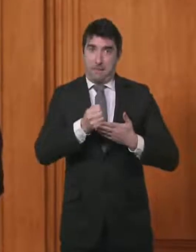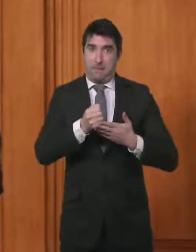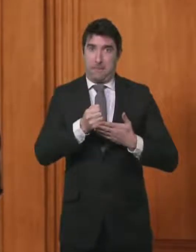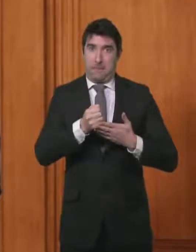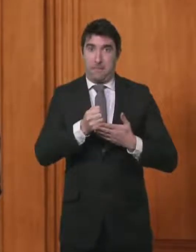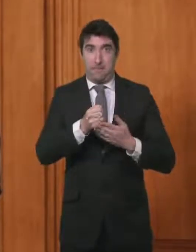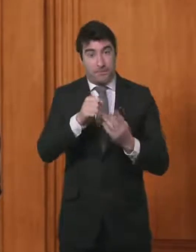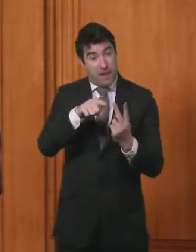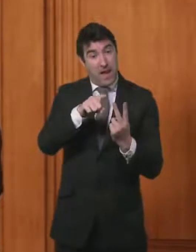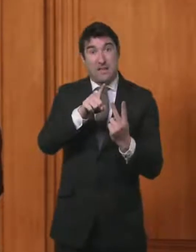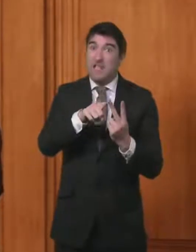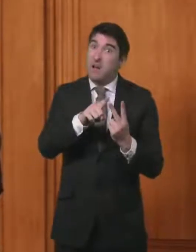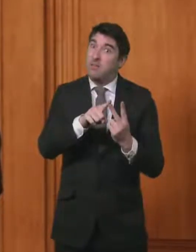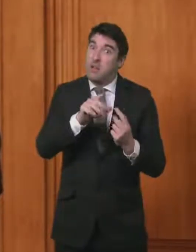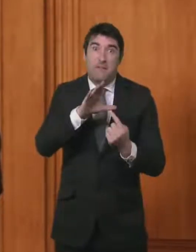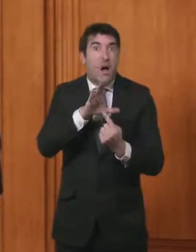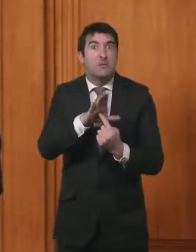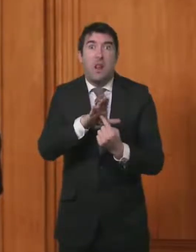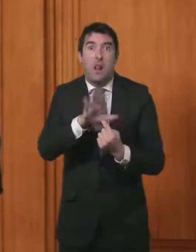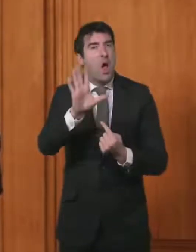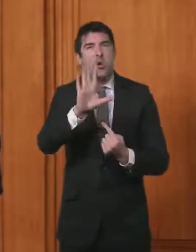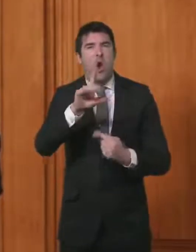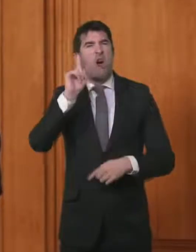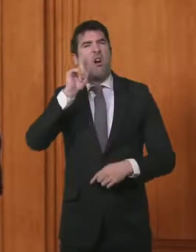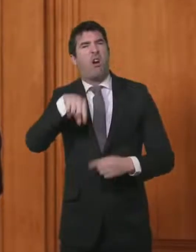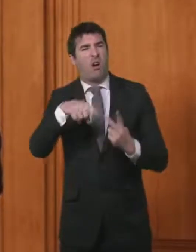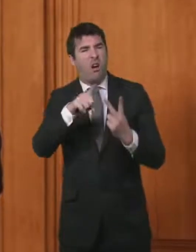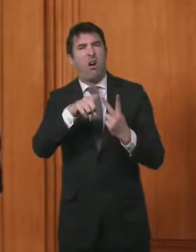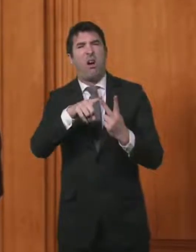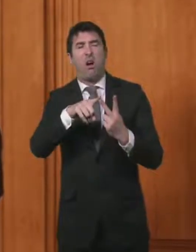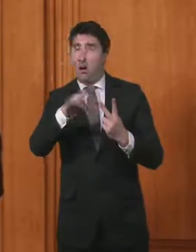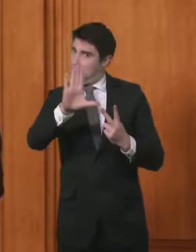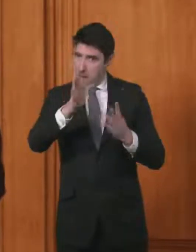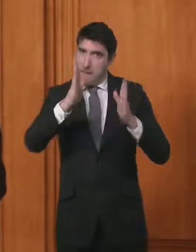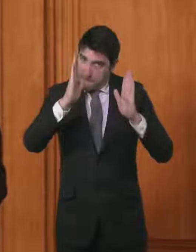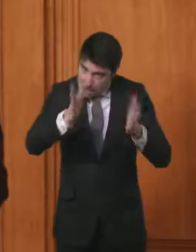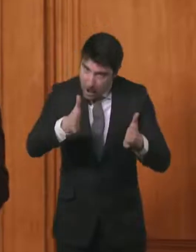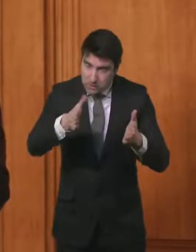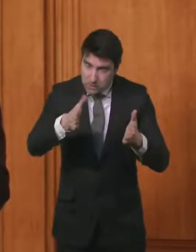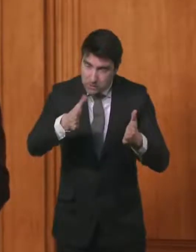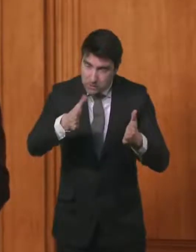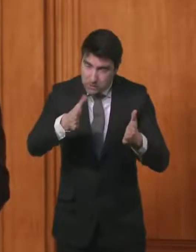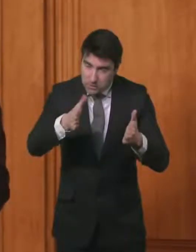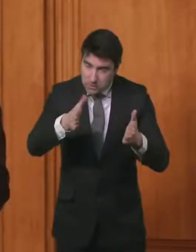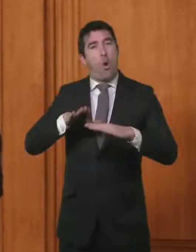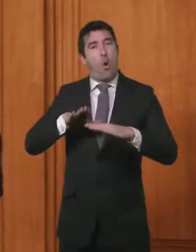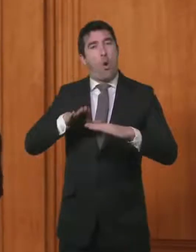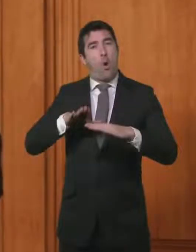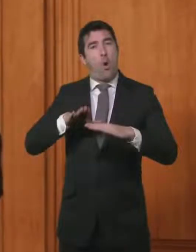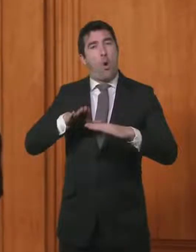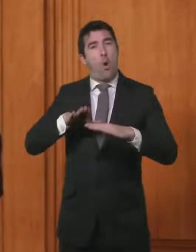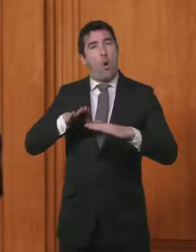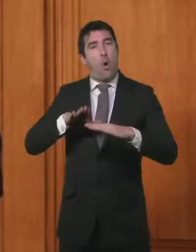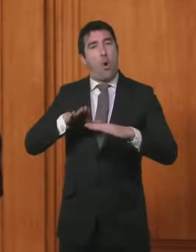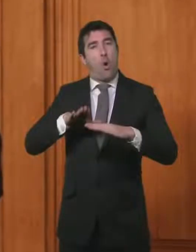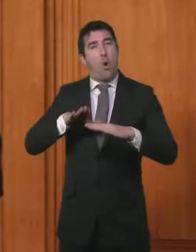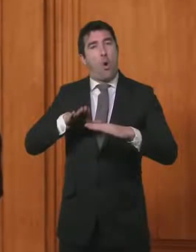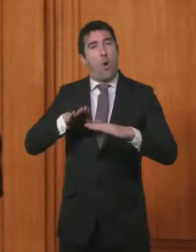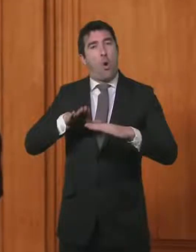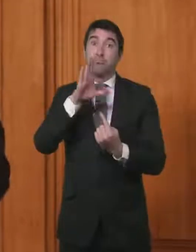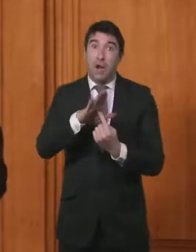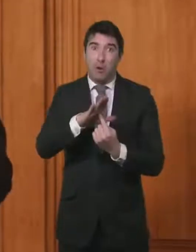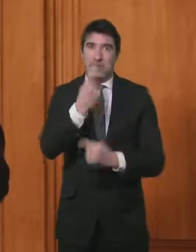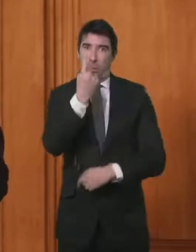remains important for longer term protection, but the priority is the first dose. And